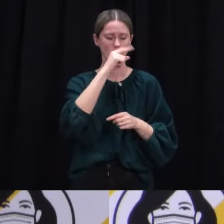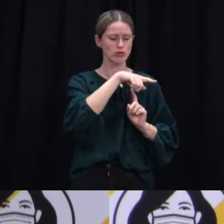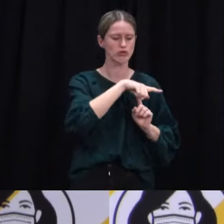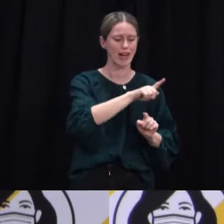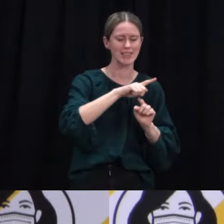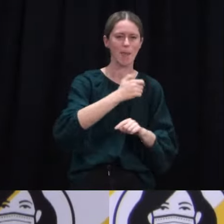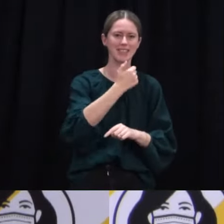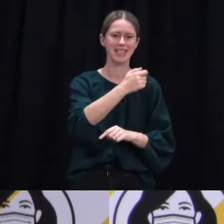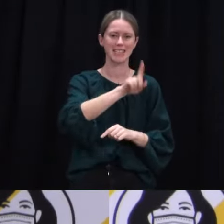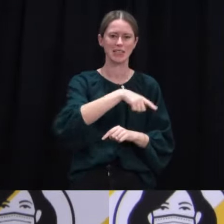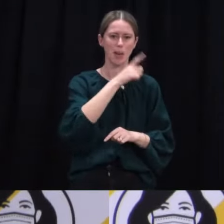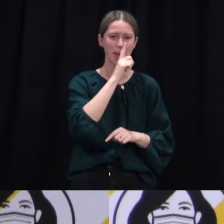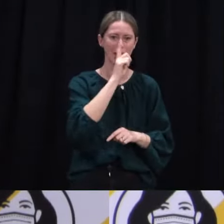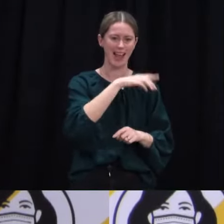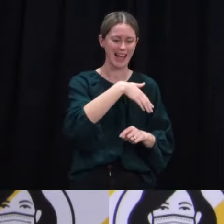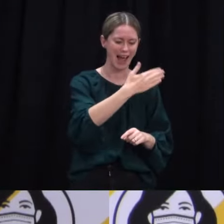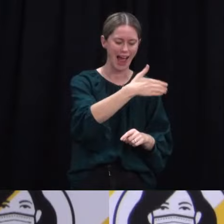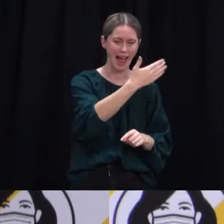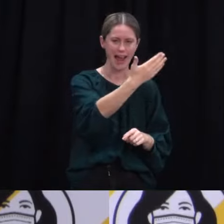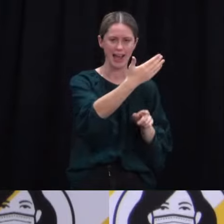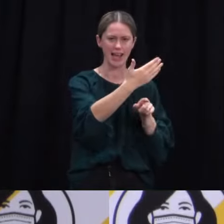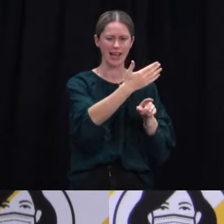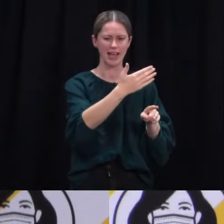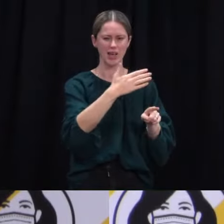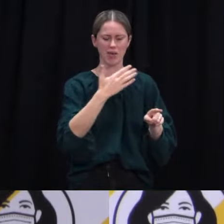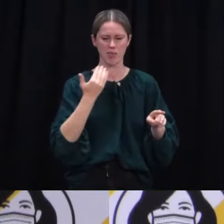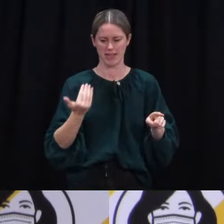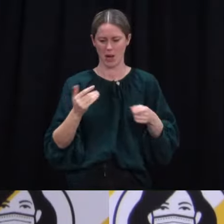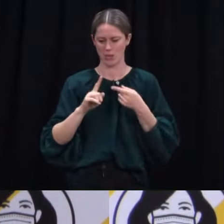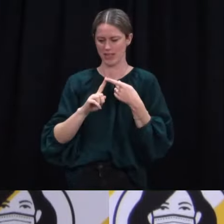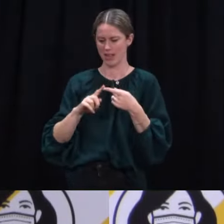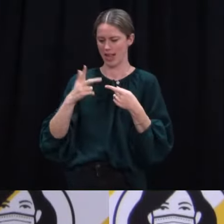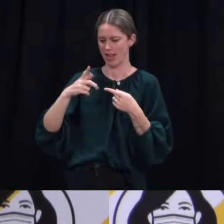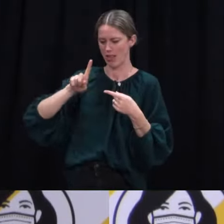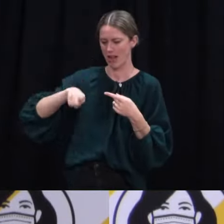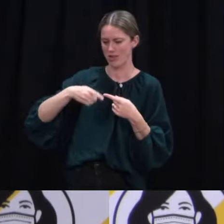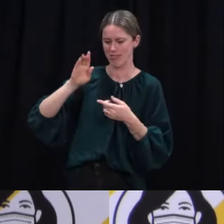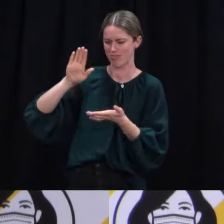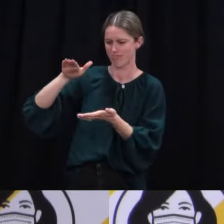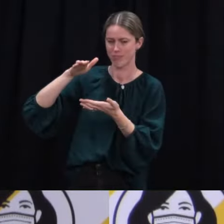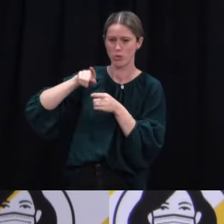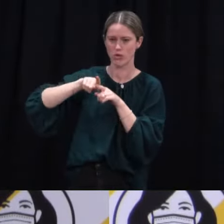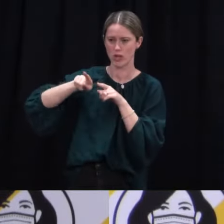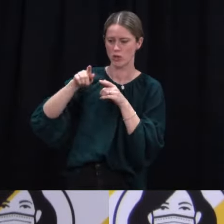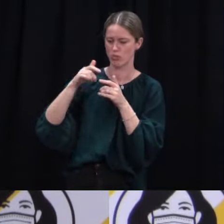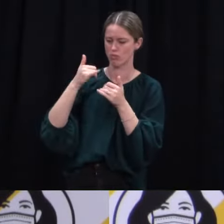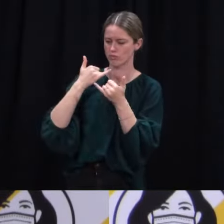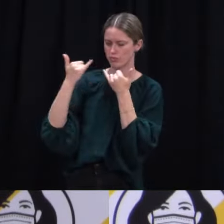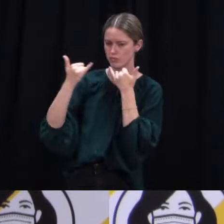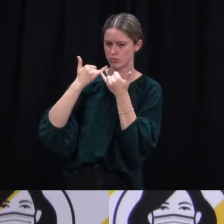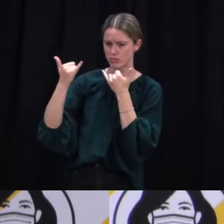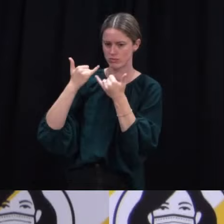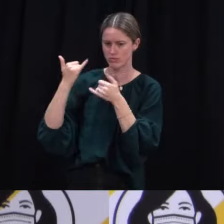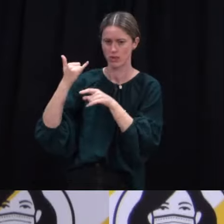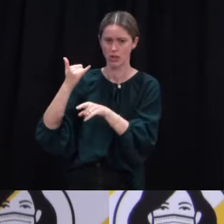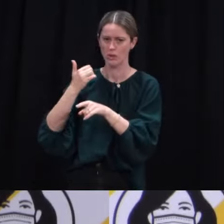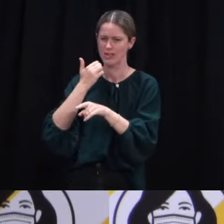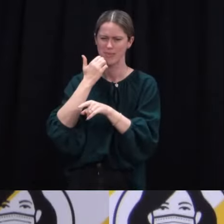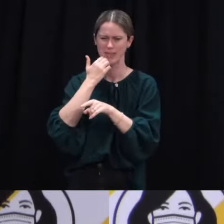6,000 contacts a day, which is, given that now we still have 8,000 contacts that we're still trying to reach, and those